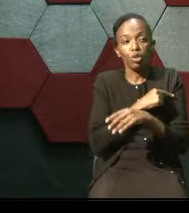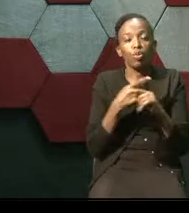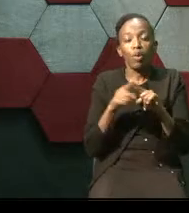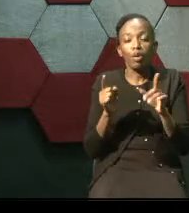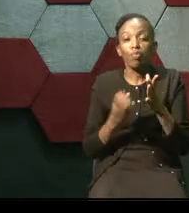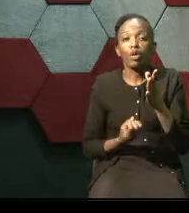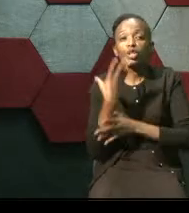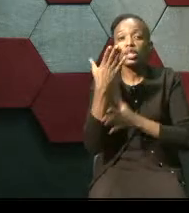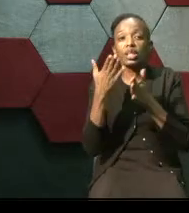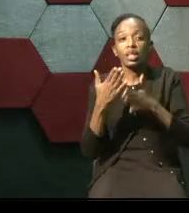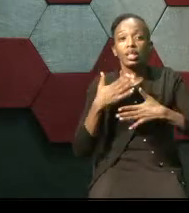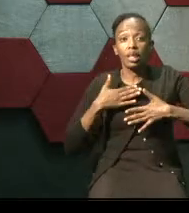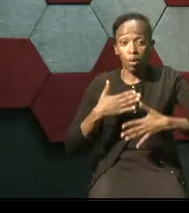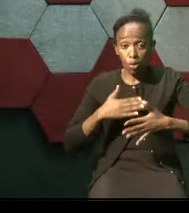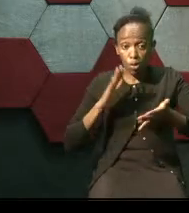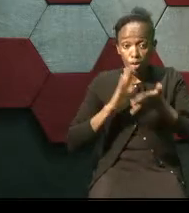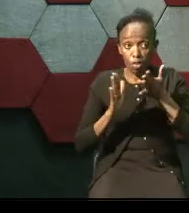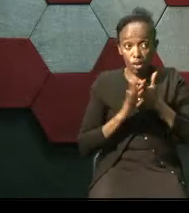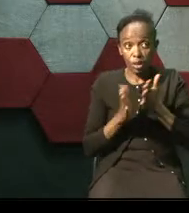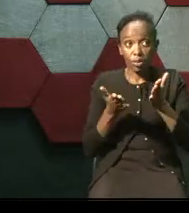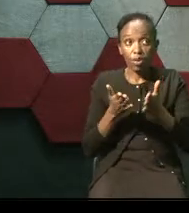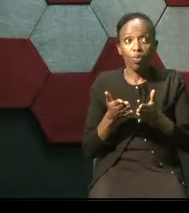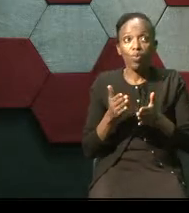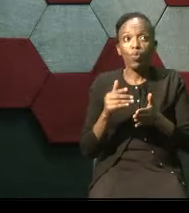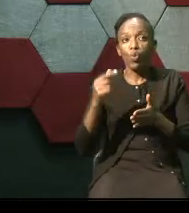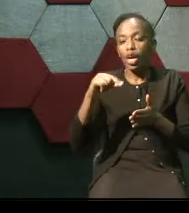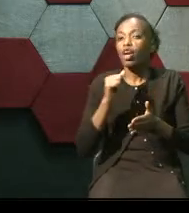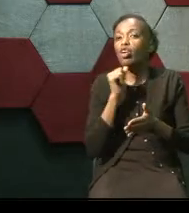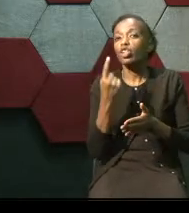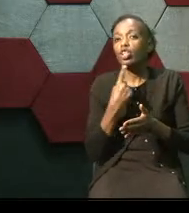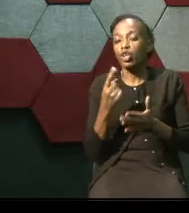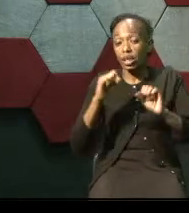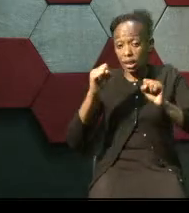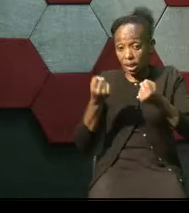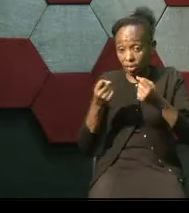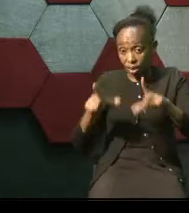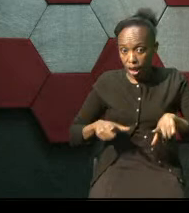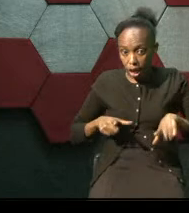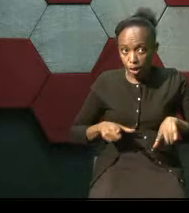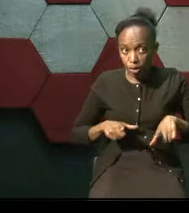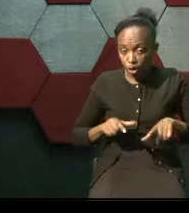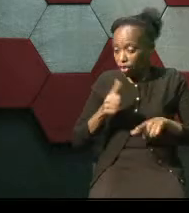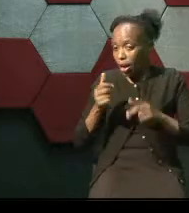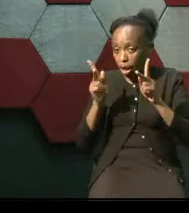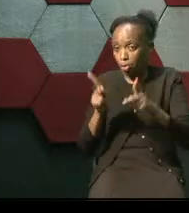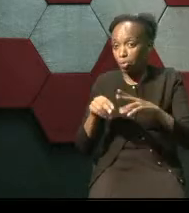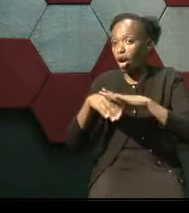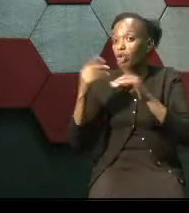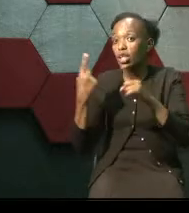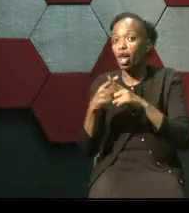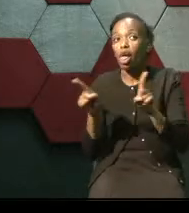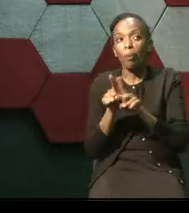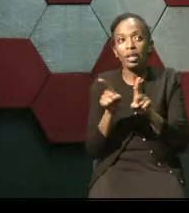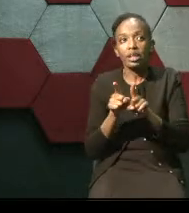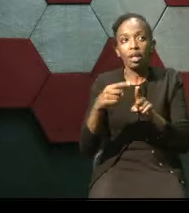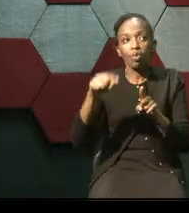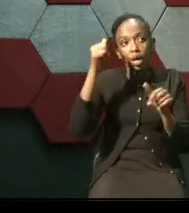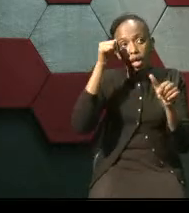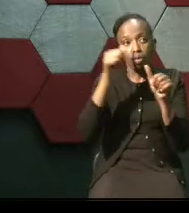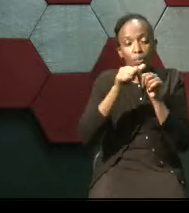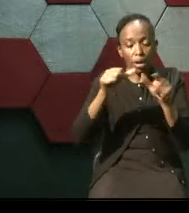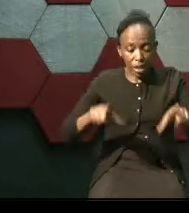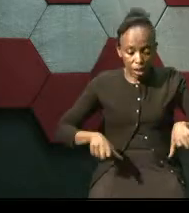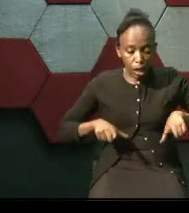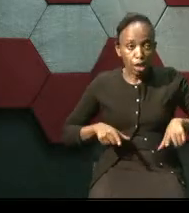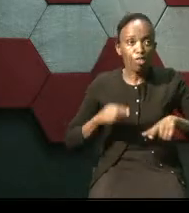this rapid Covix breathalyzer, we are not only saving the lives of the other people outside, but we are remembering the lives of